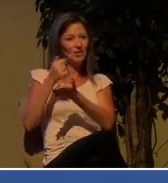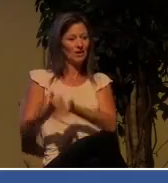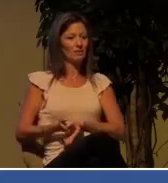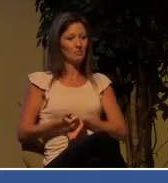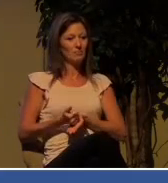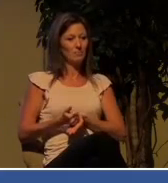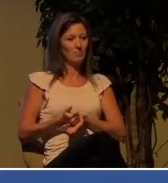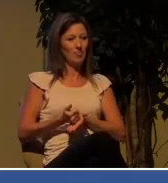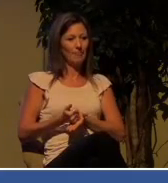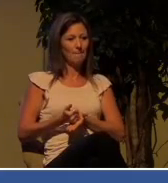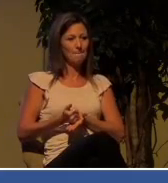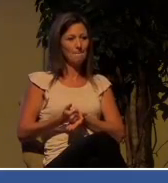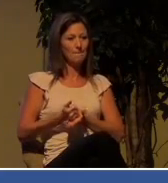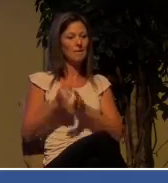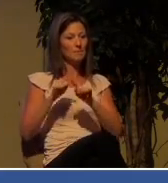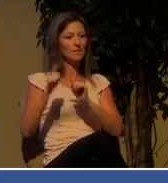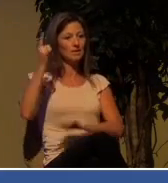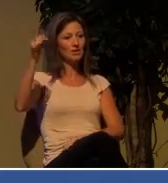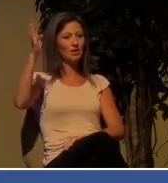being those people of prayer.